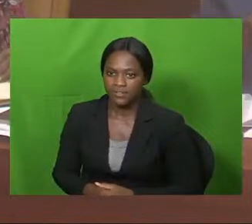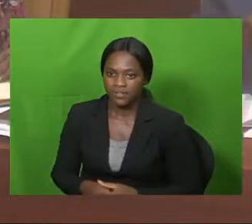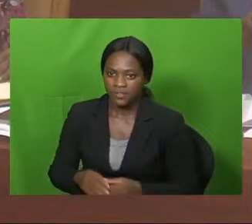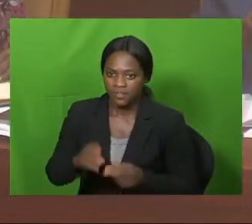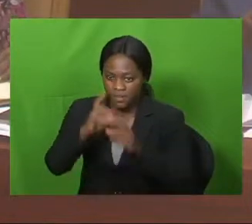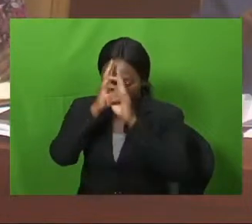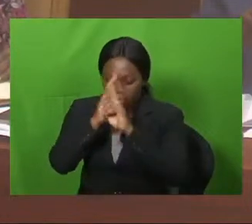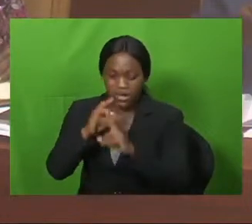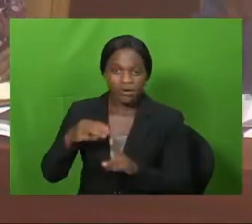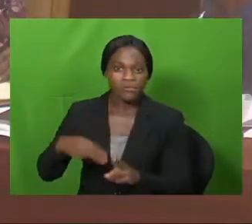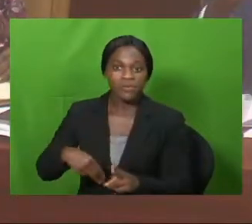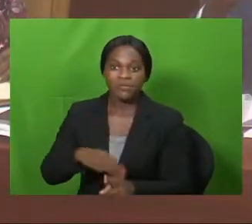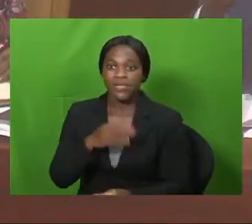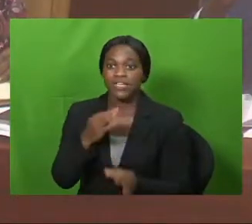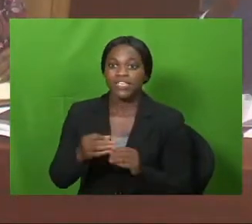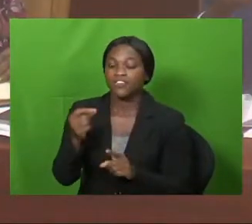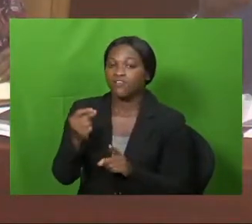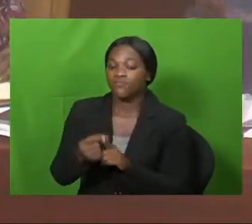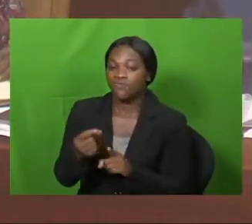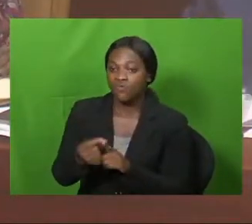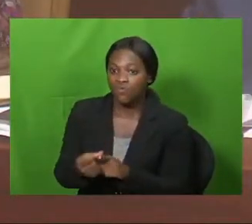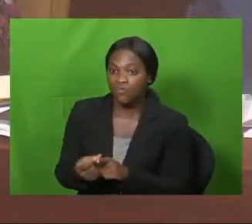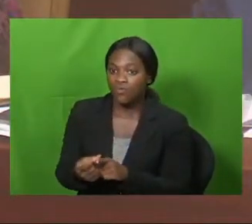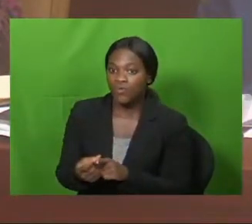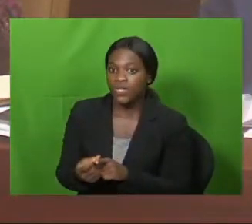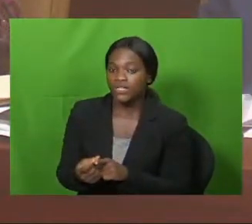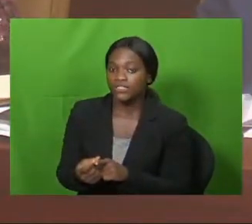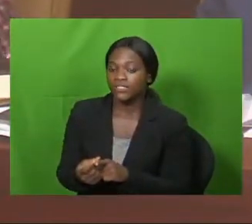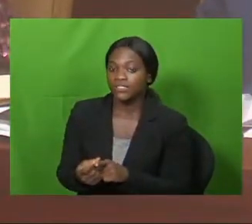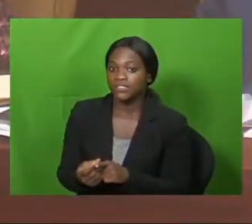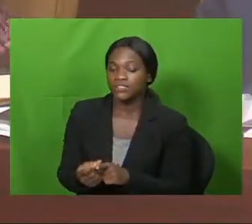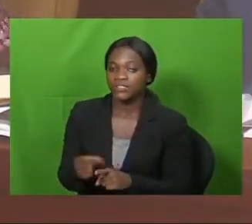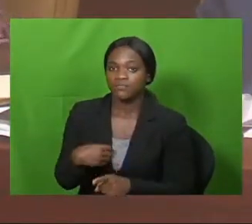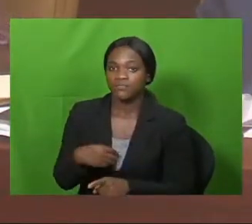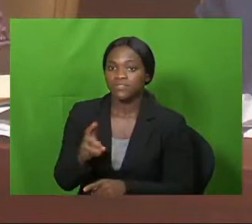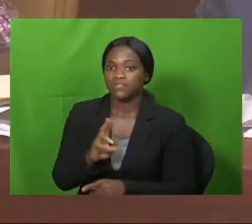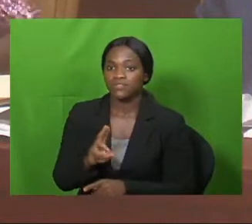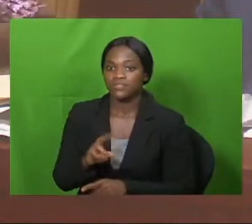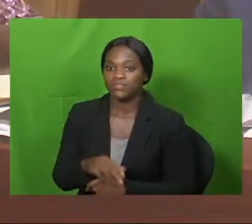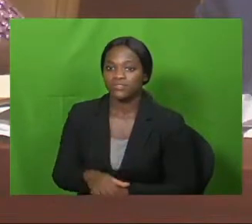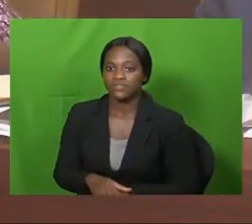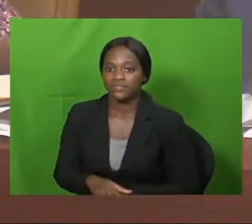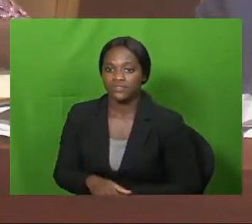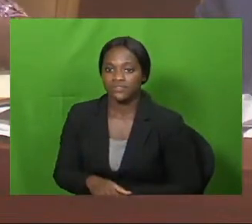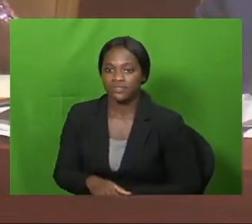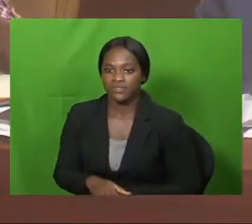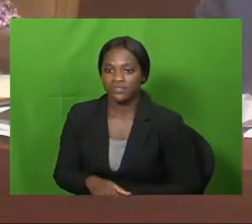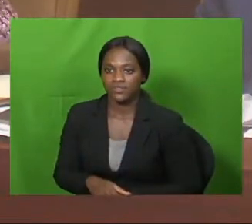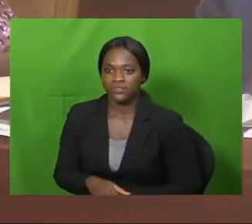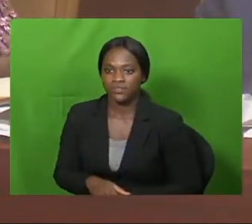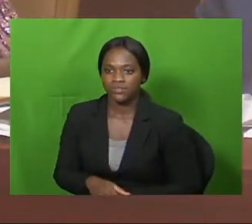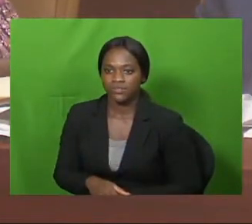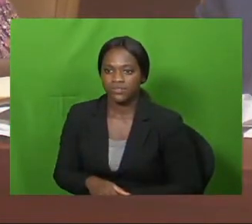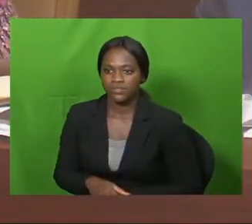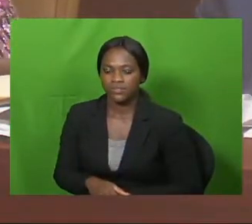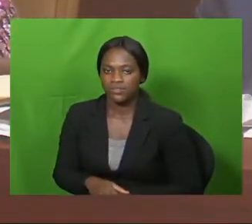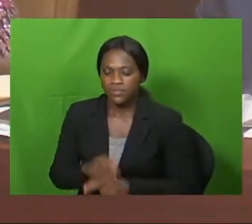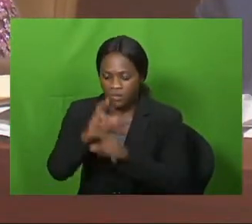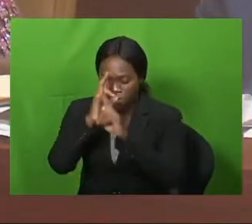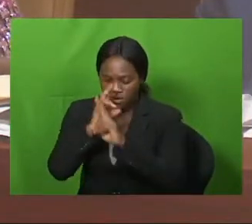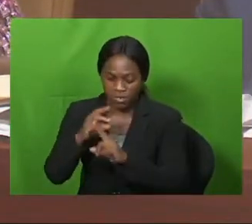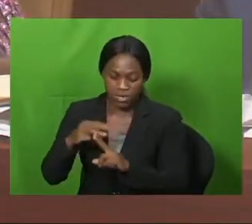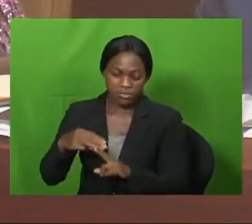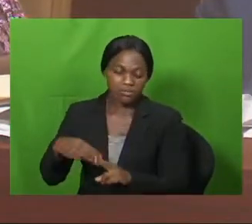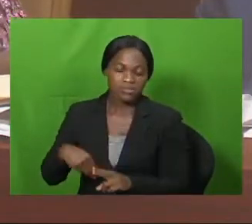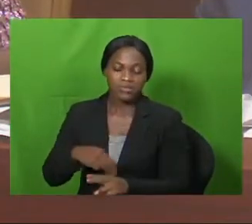word audacity, Honorable member, please, listen to me. The words are